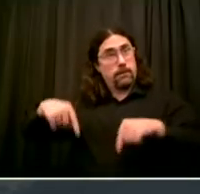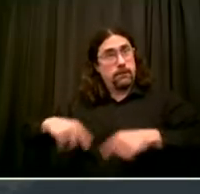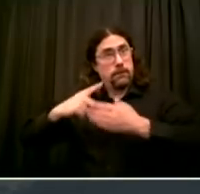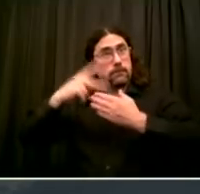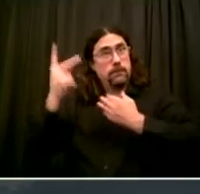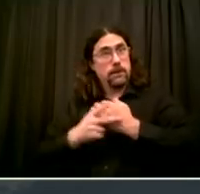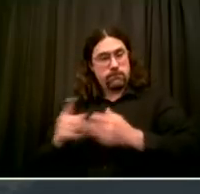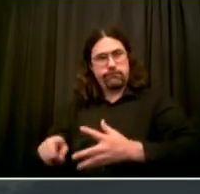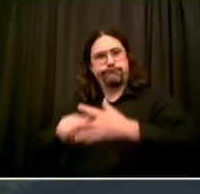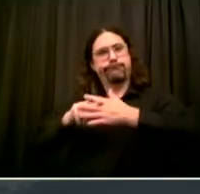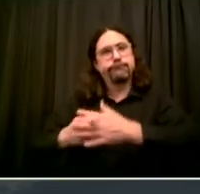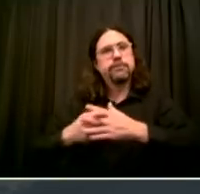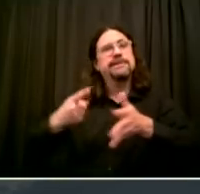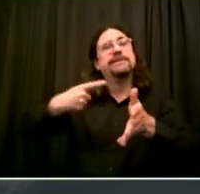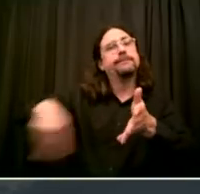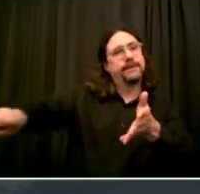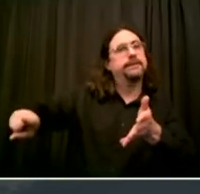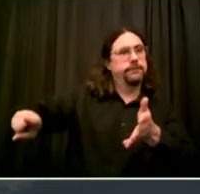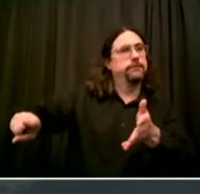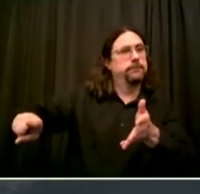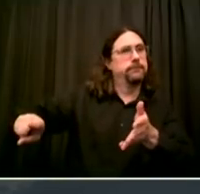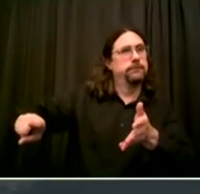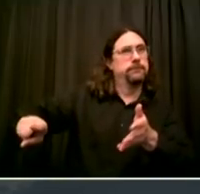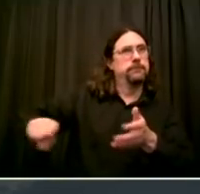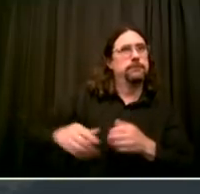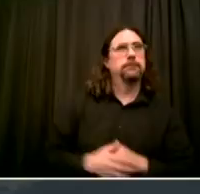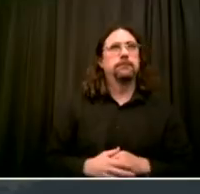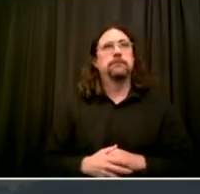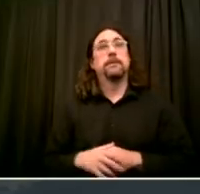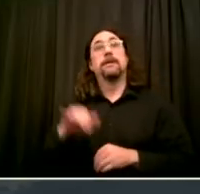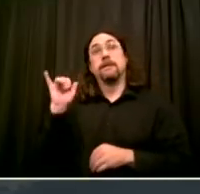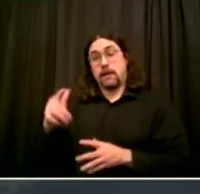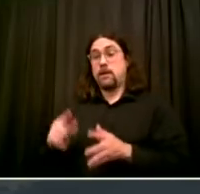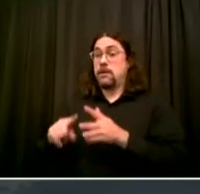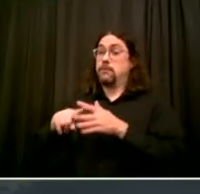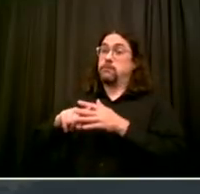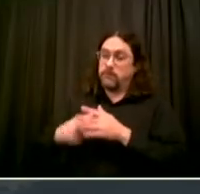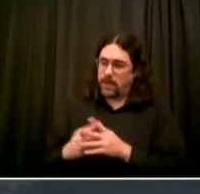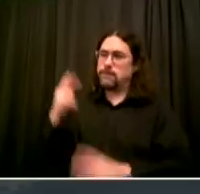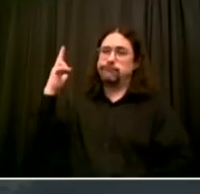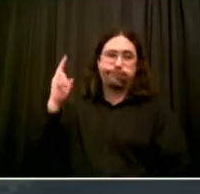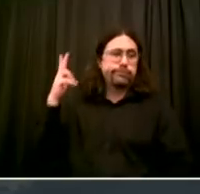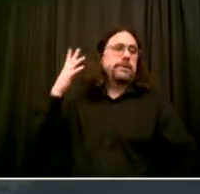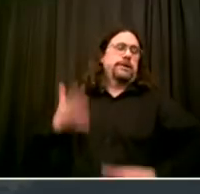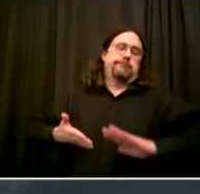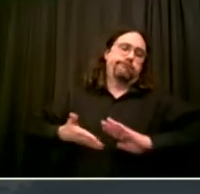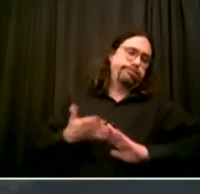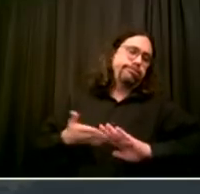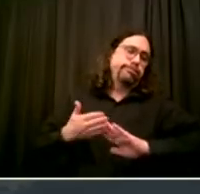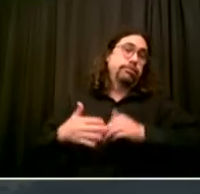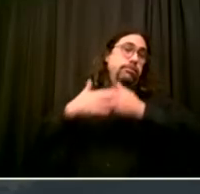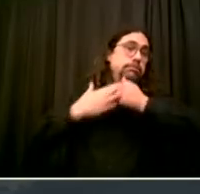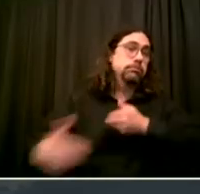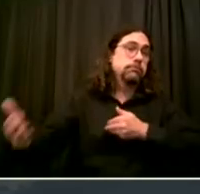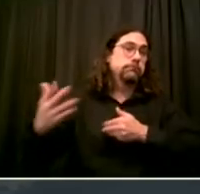grow and ramping up, so that we'll have plenty of capacity to reach anyone who needs that